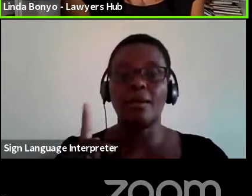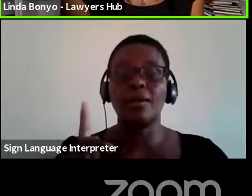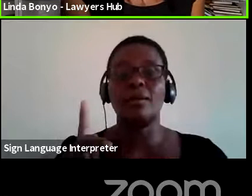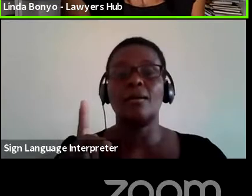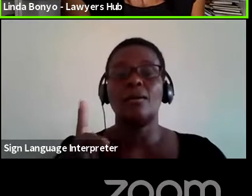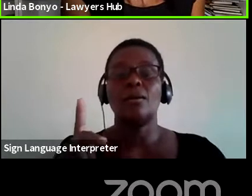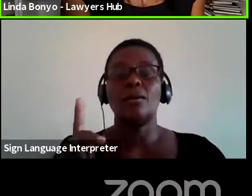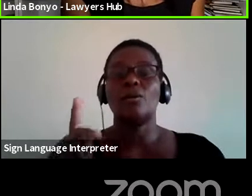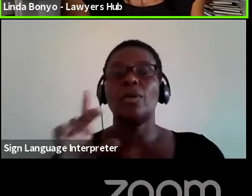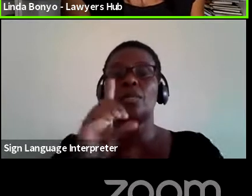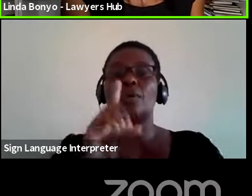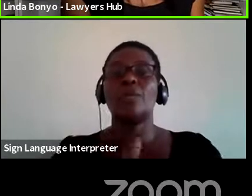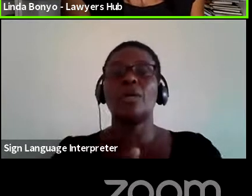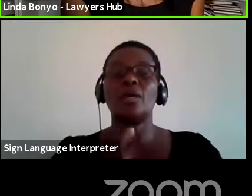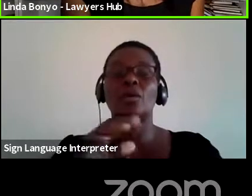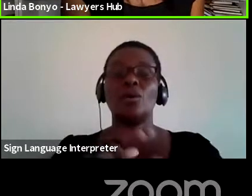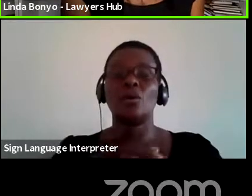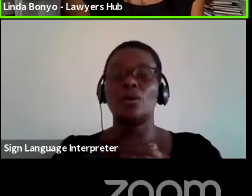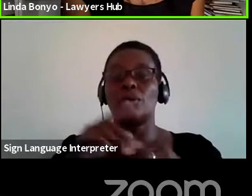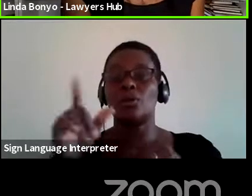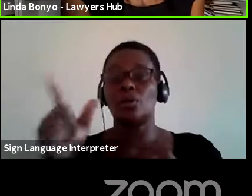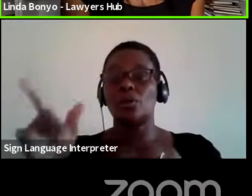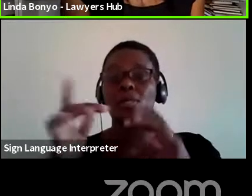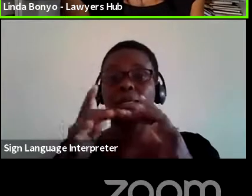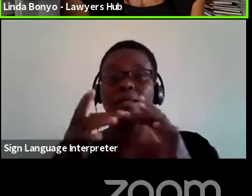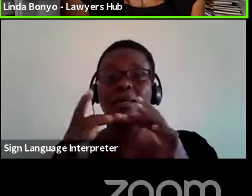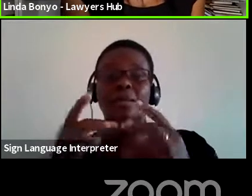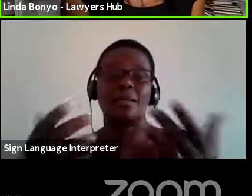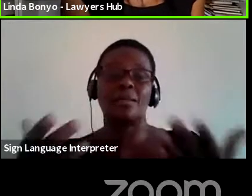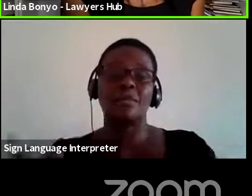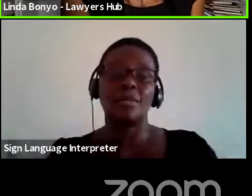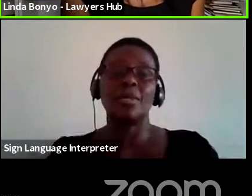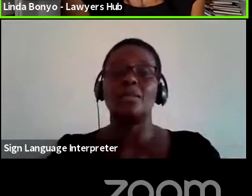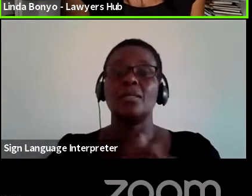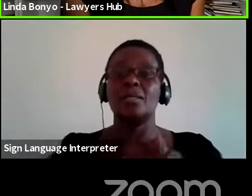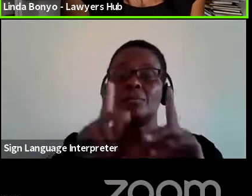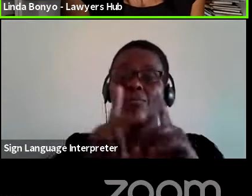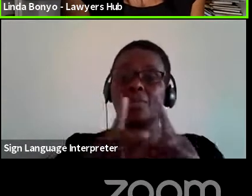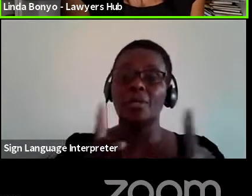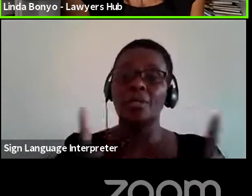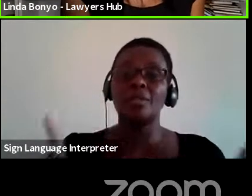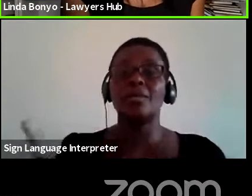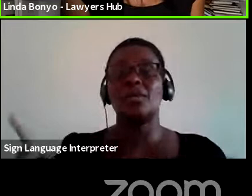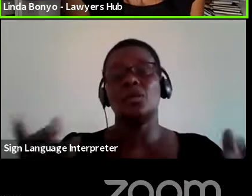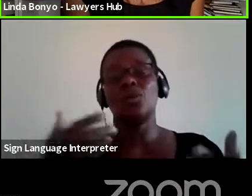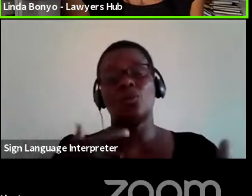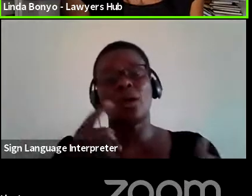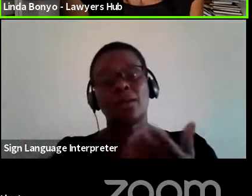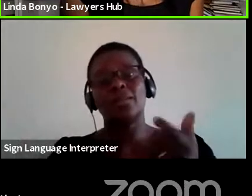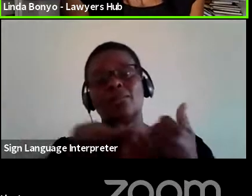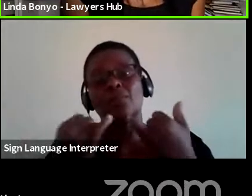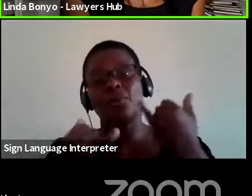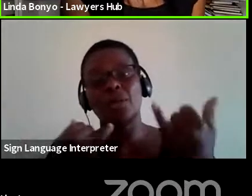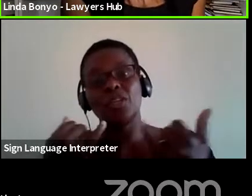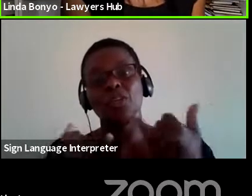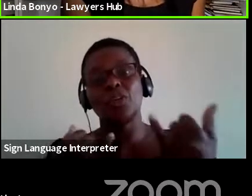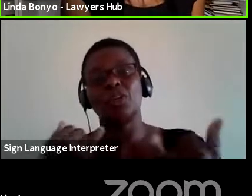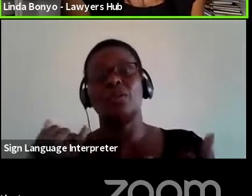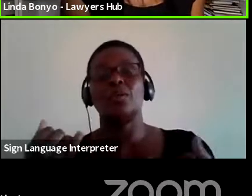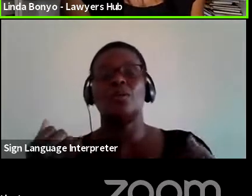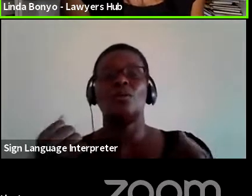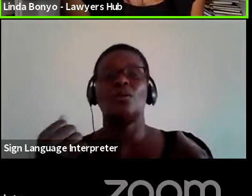for news, we rely on platforms for sometimes even for peace, to be able to get in information that would ensure that there's still cohesiveness